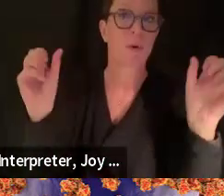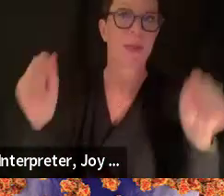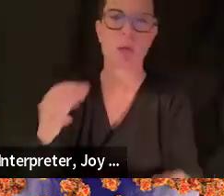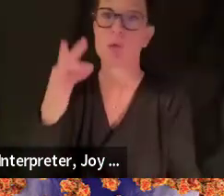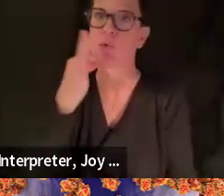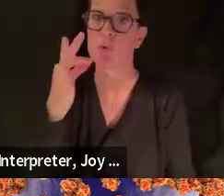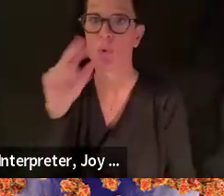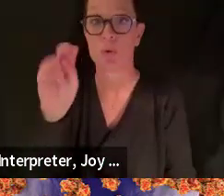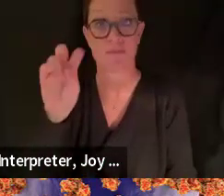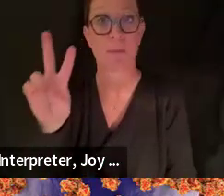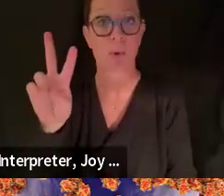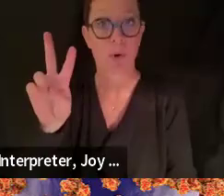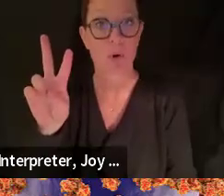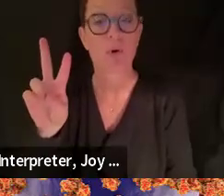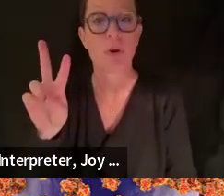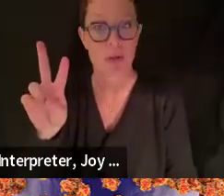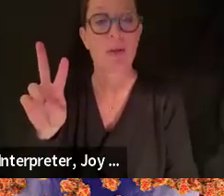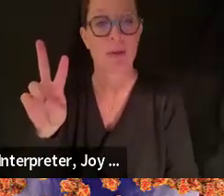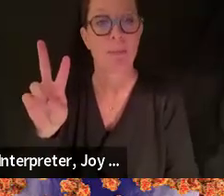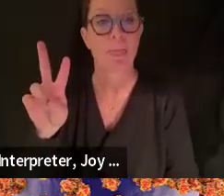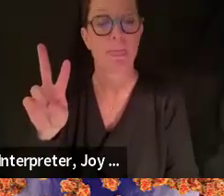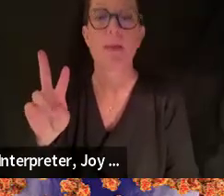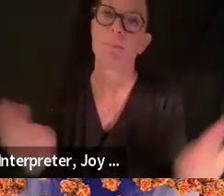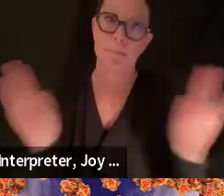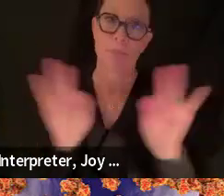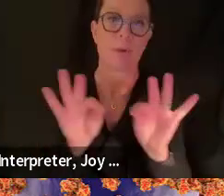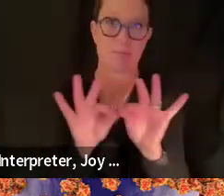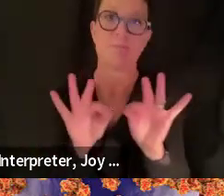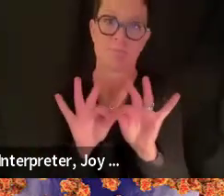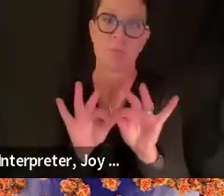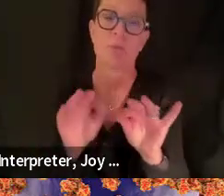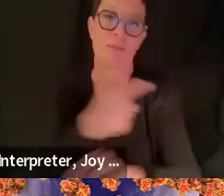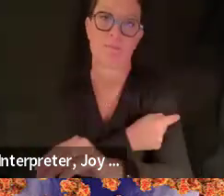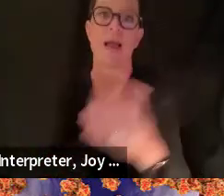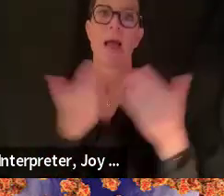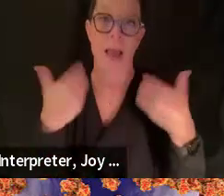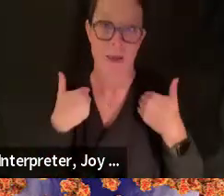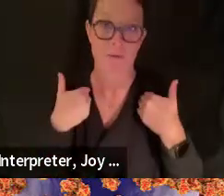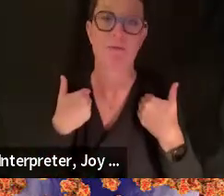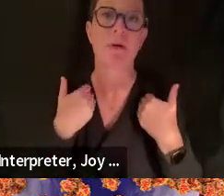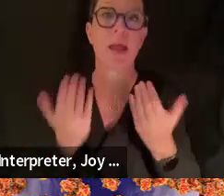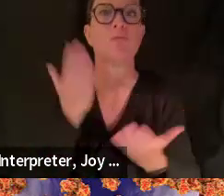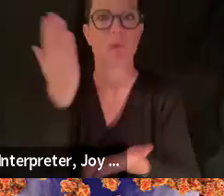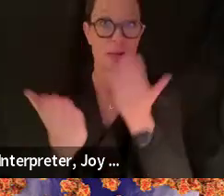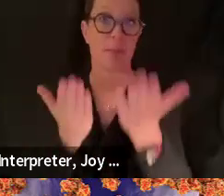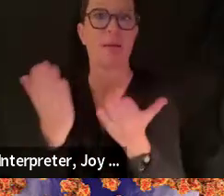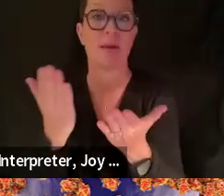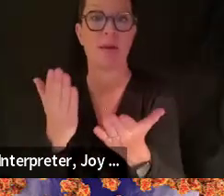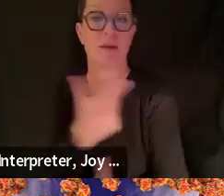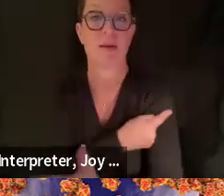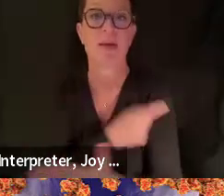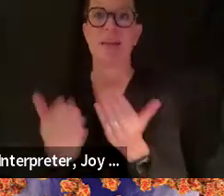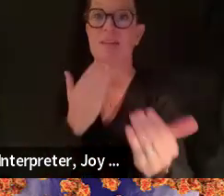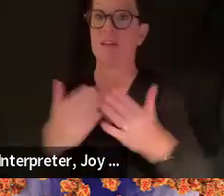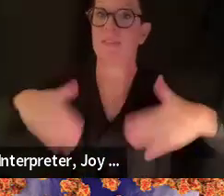coming up on November. It's still very important and recommended to get vaccinated, even if